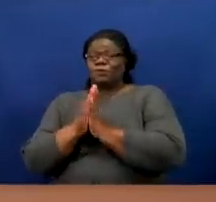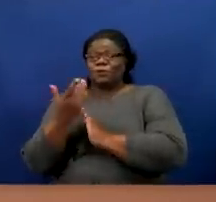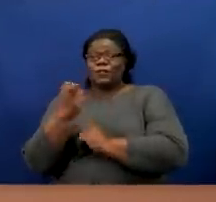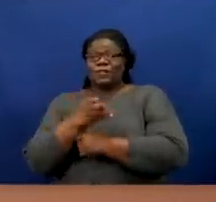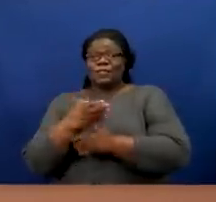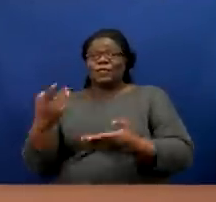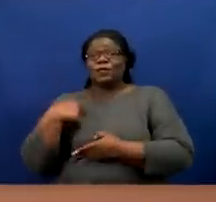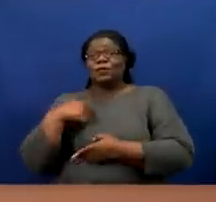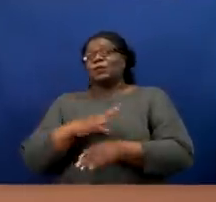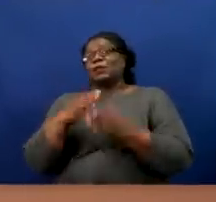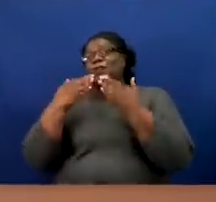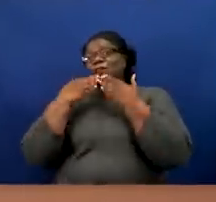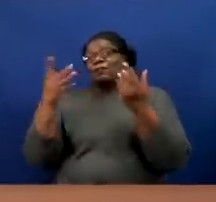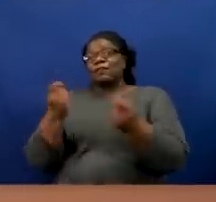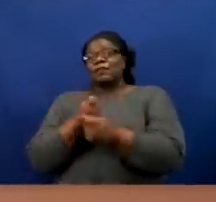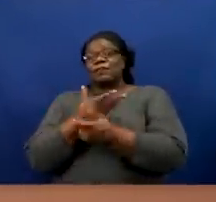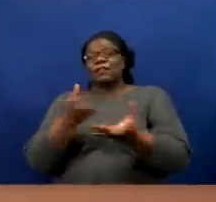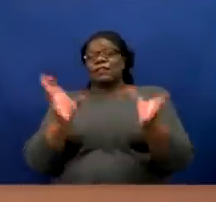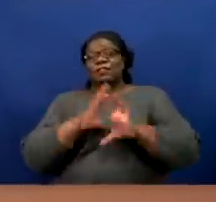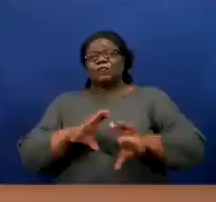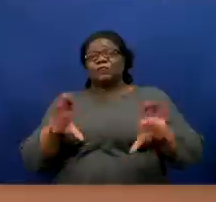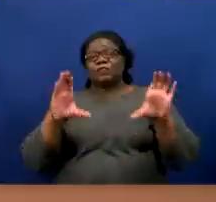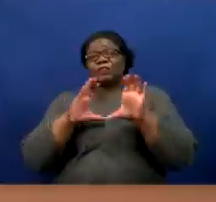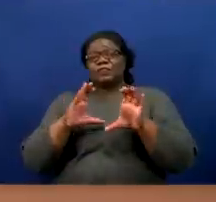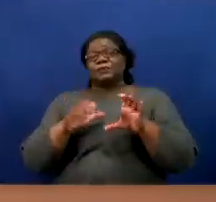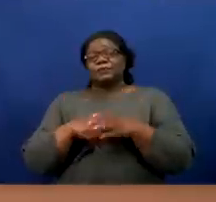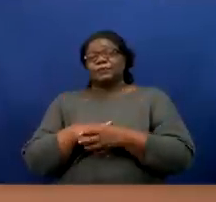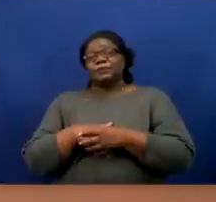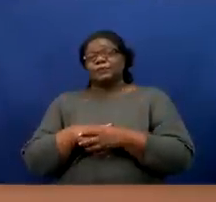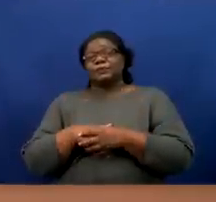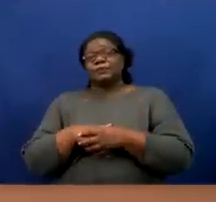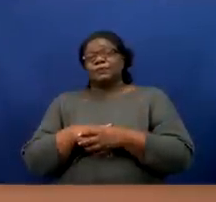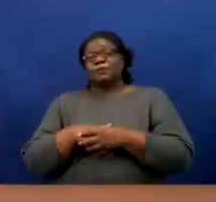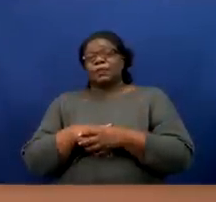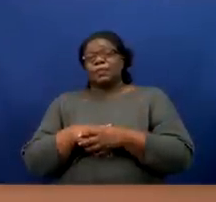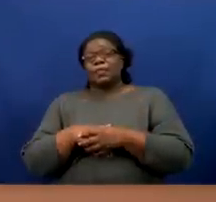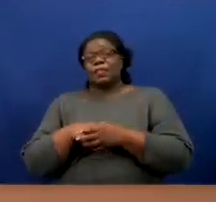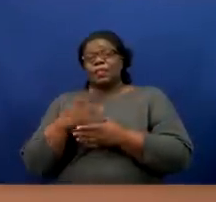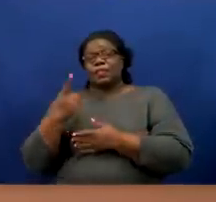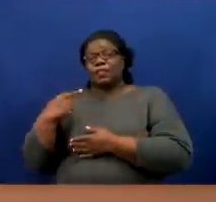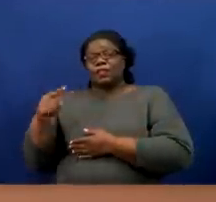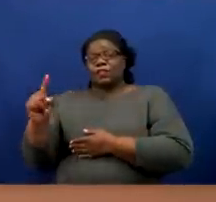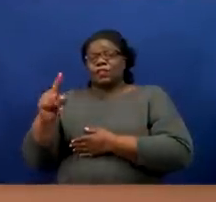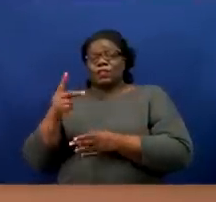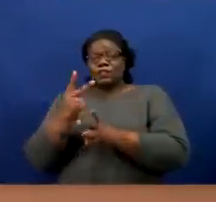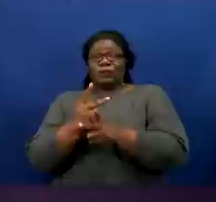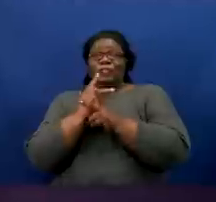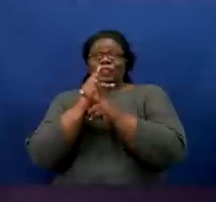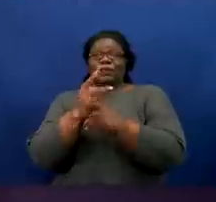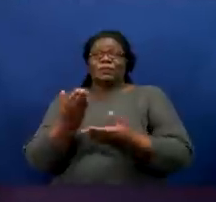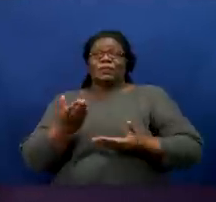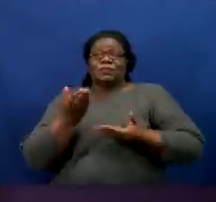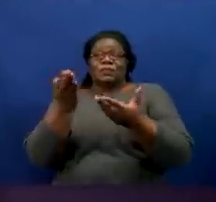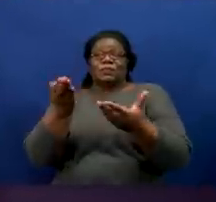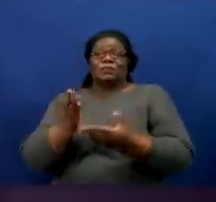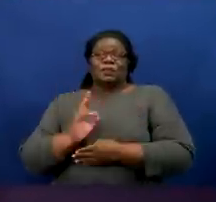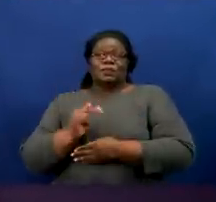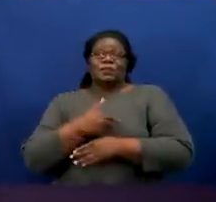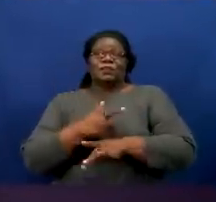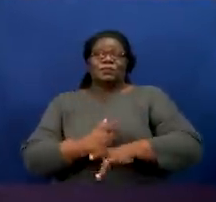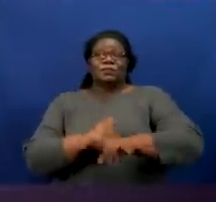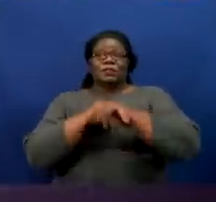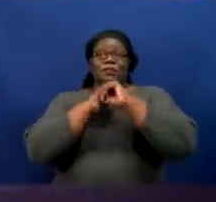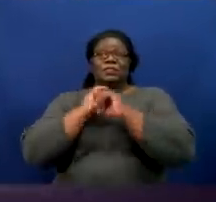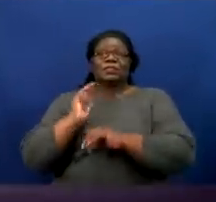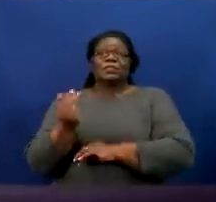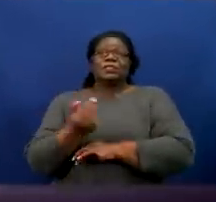everything that you've done so far. You've lifted us up. You've kept us safe. You've provided for us. You have protected